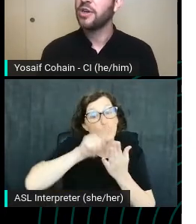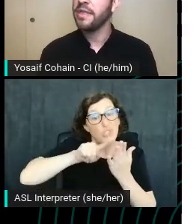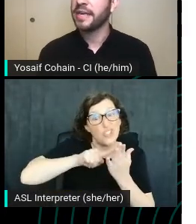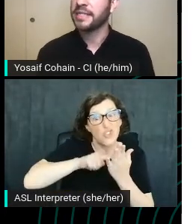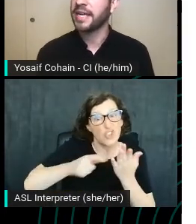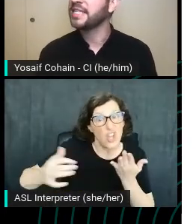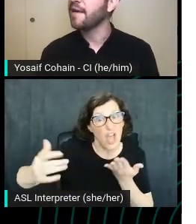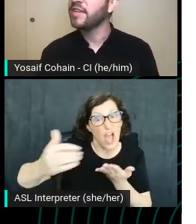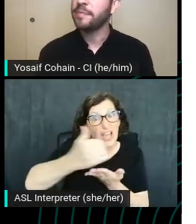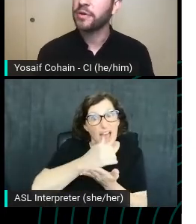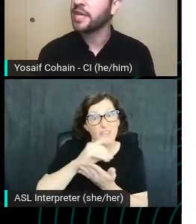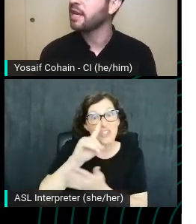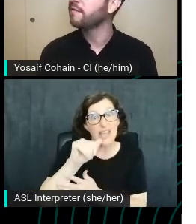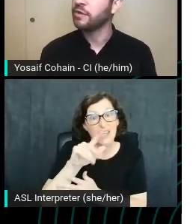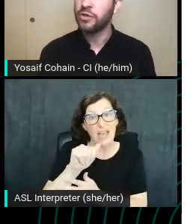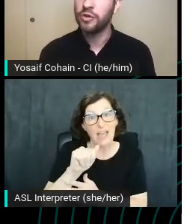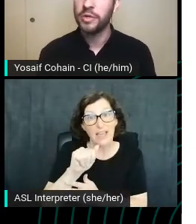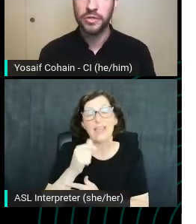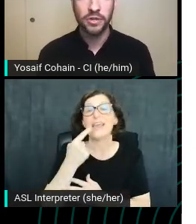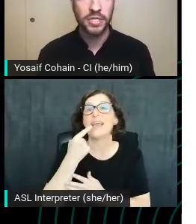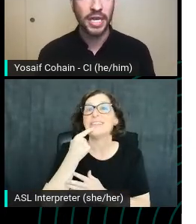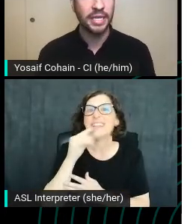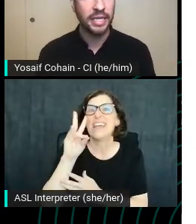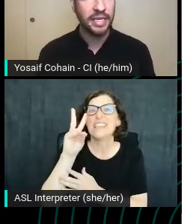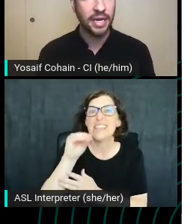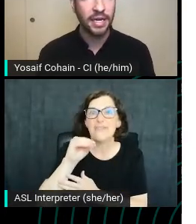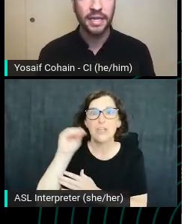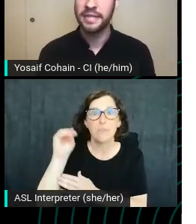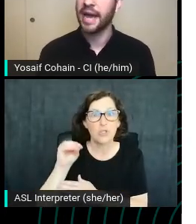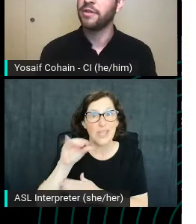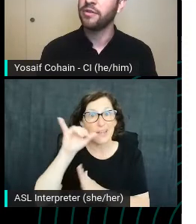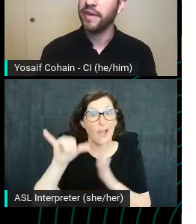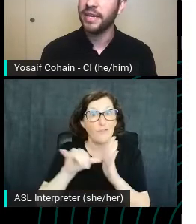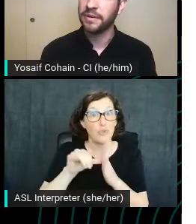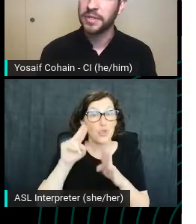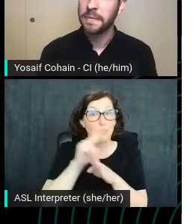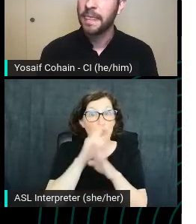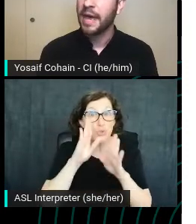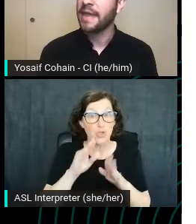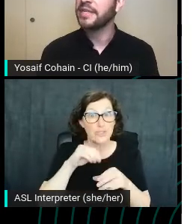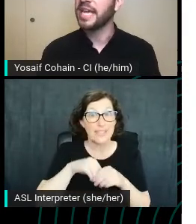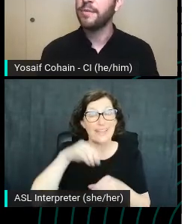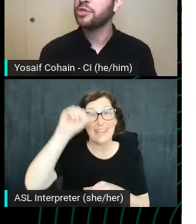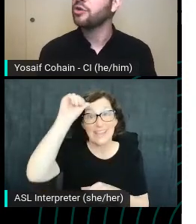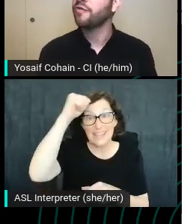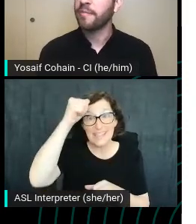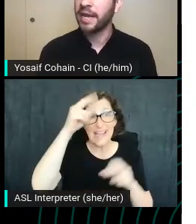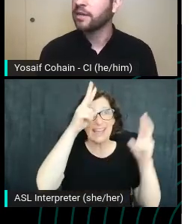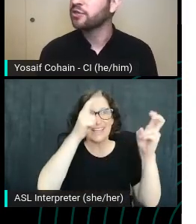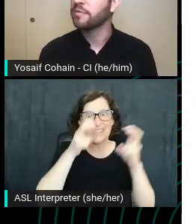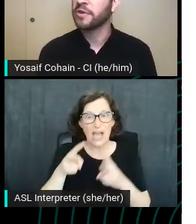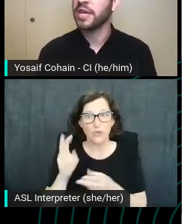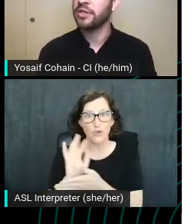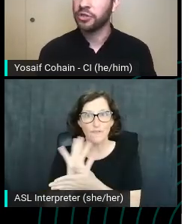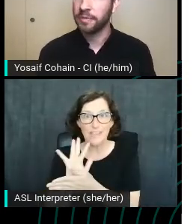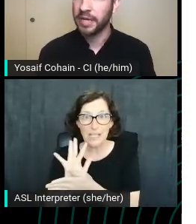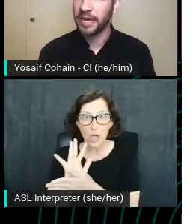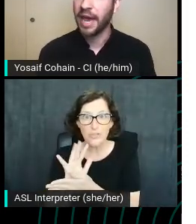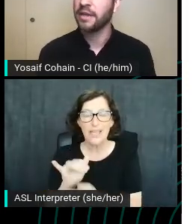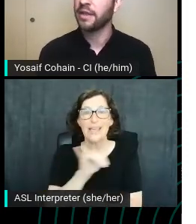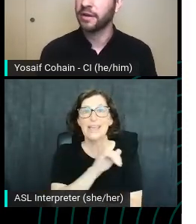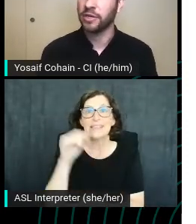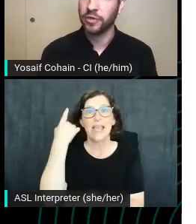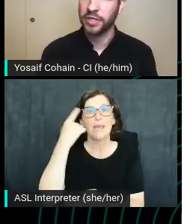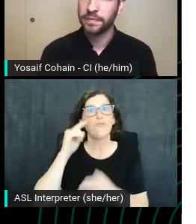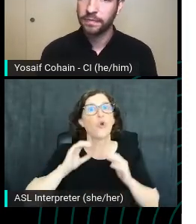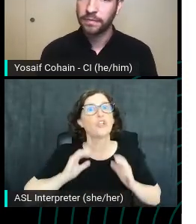and saw things like 70% of YouTube users in India download videos. And the same was true for many consumers in Germany